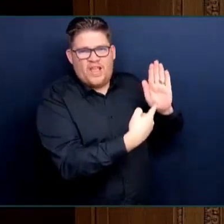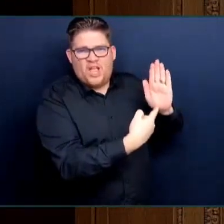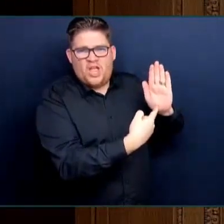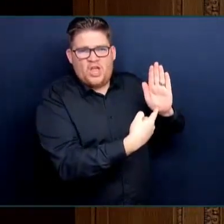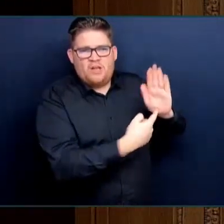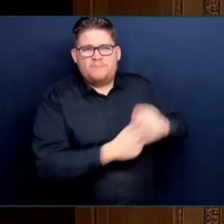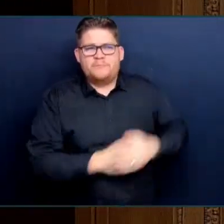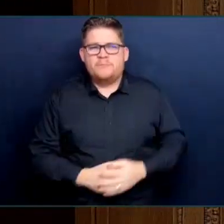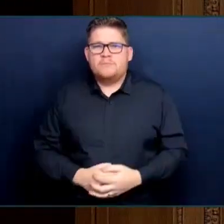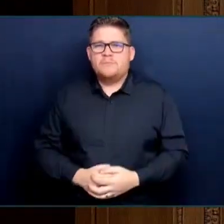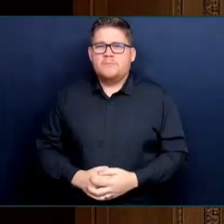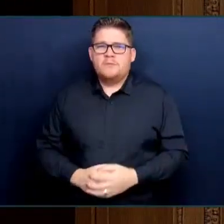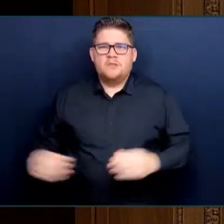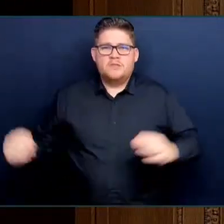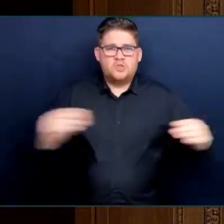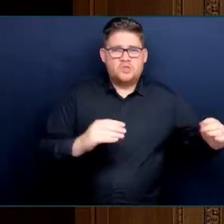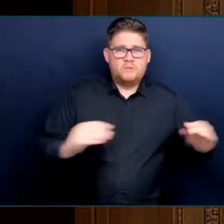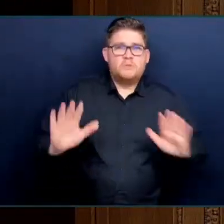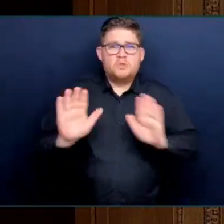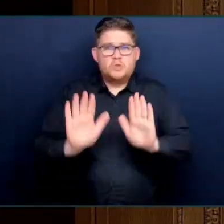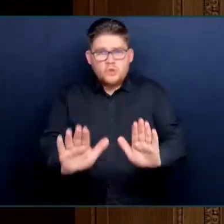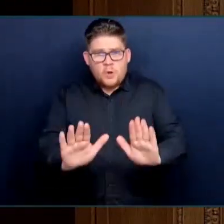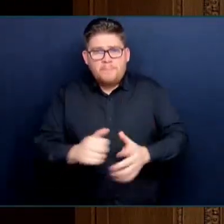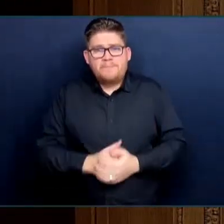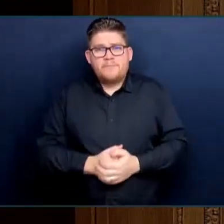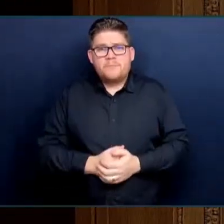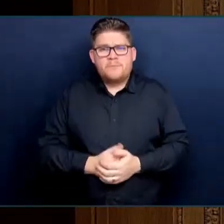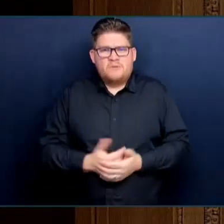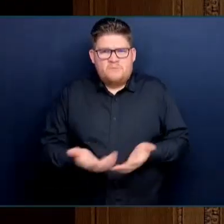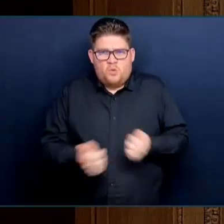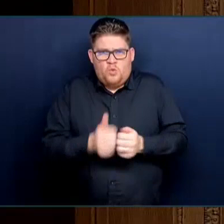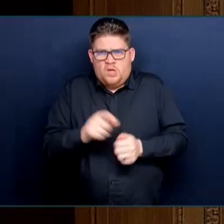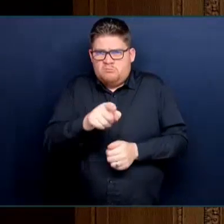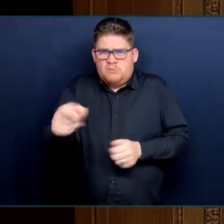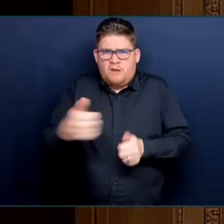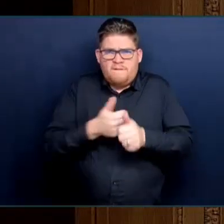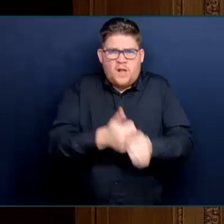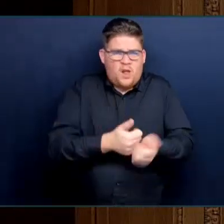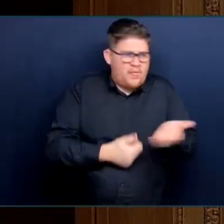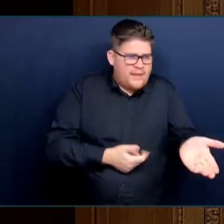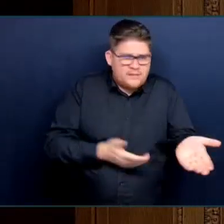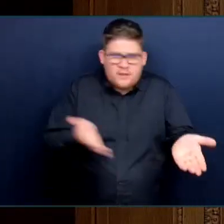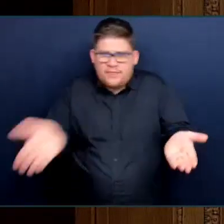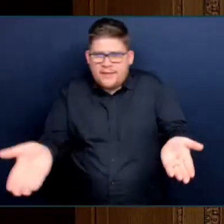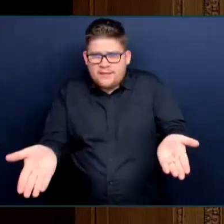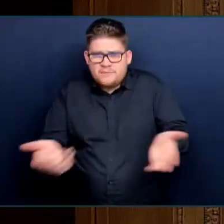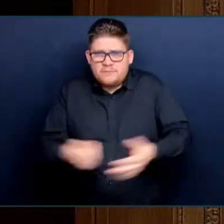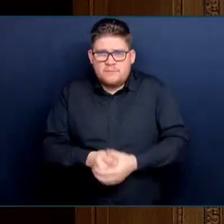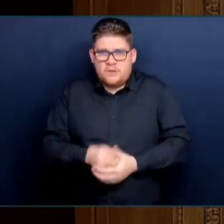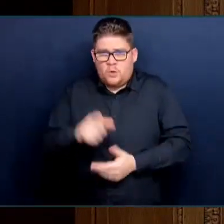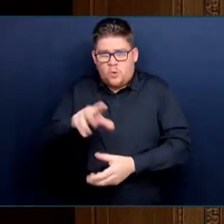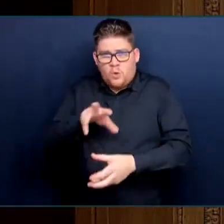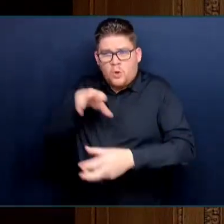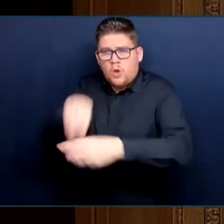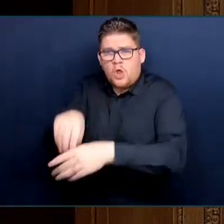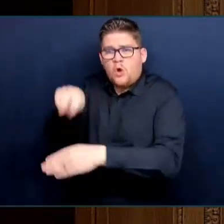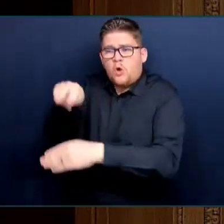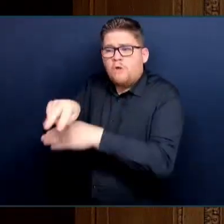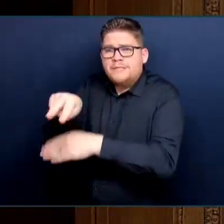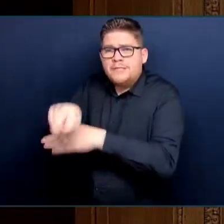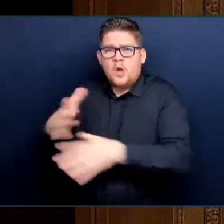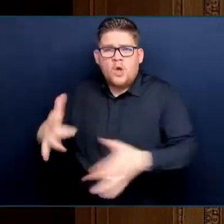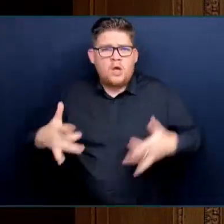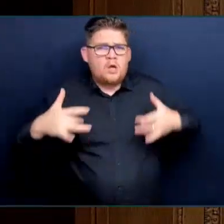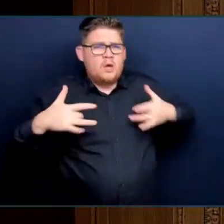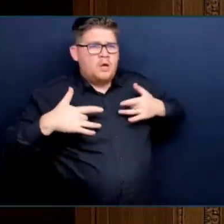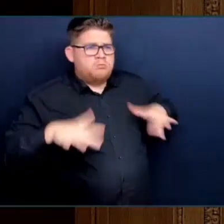Mr. Speaker, which is it? Which is it? Were the province, the Premier and his government